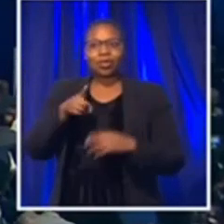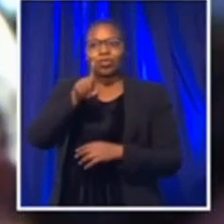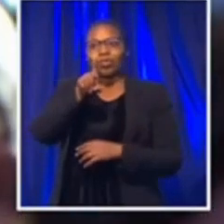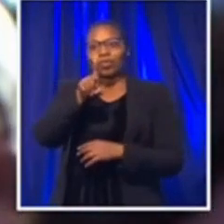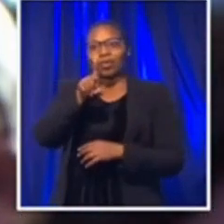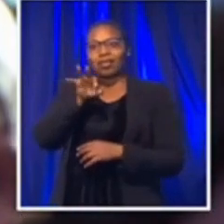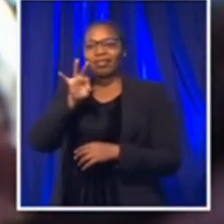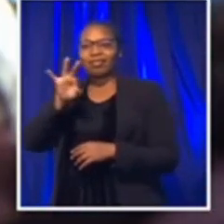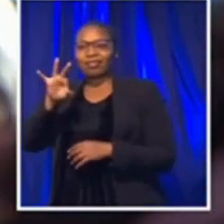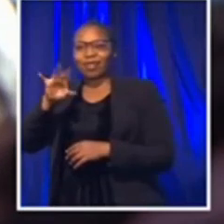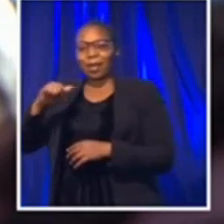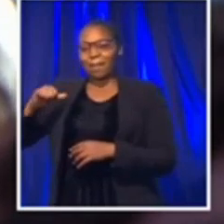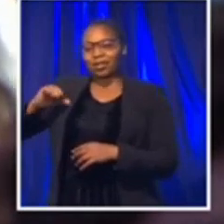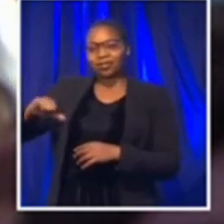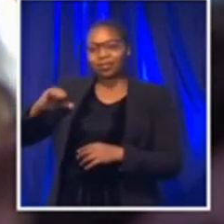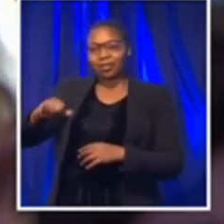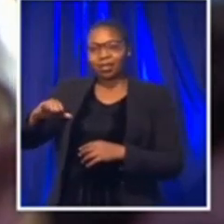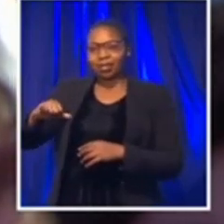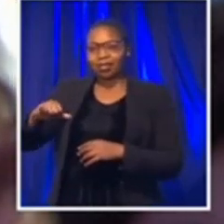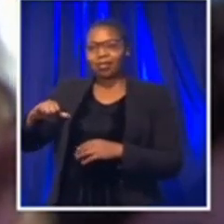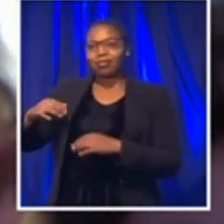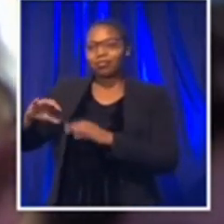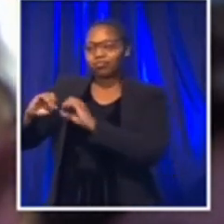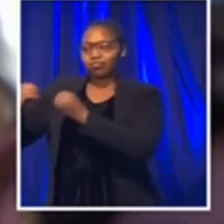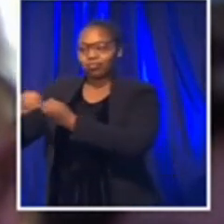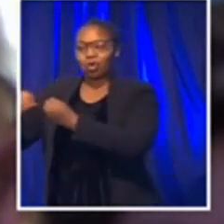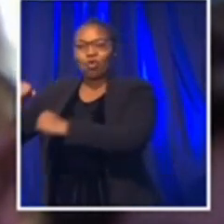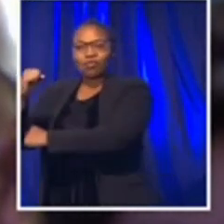13 municipalities.